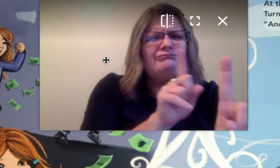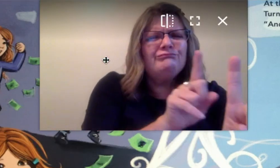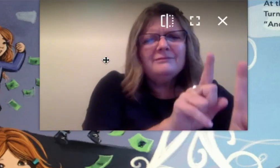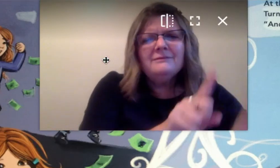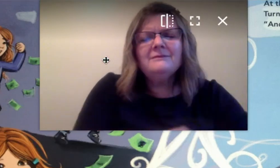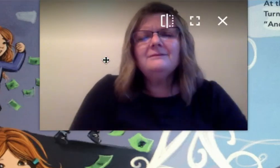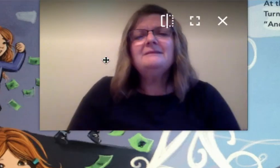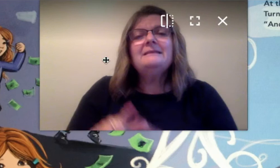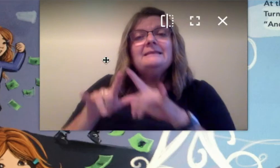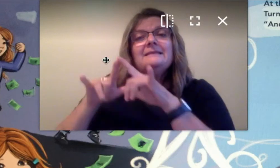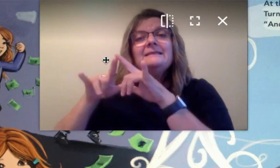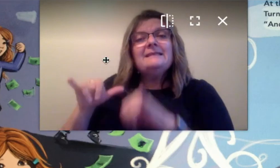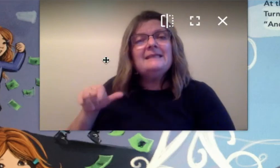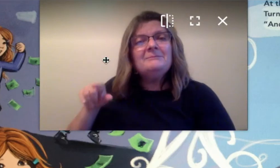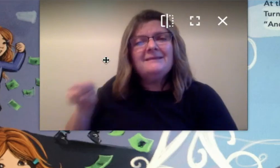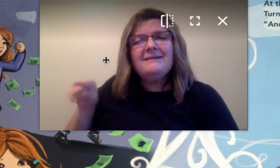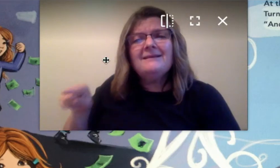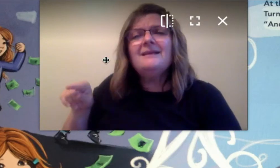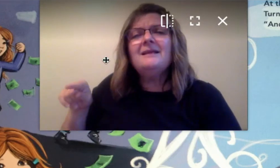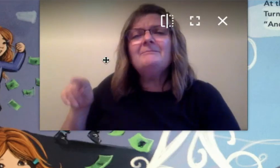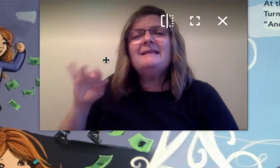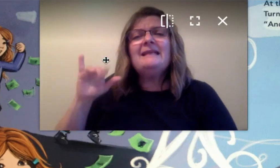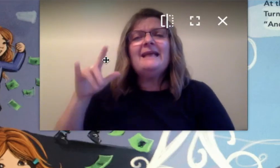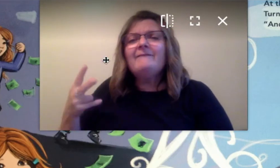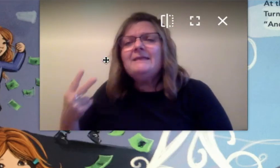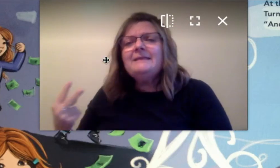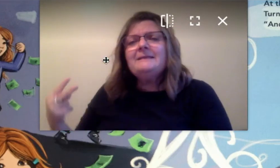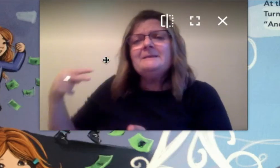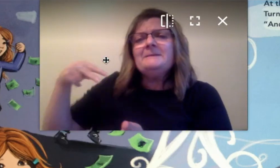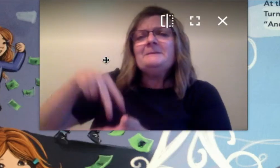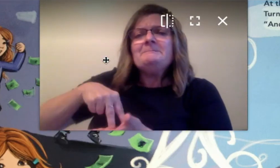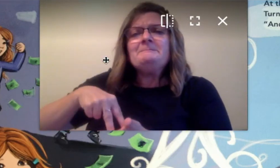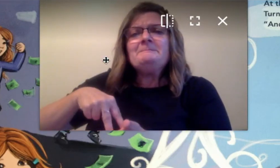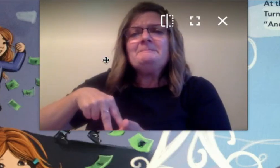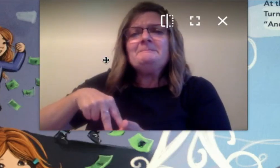At the same time, Ivy leapt from her